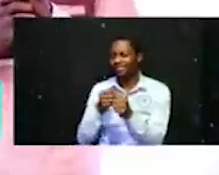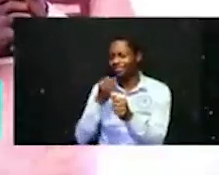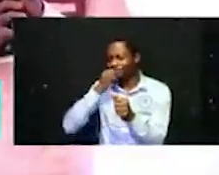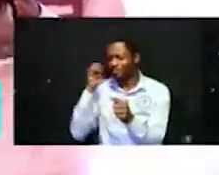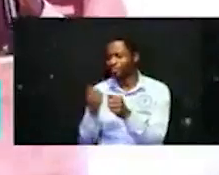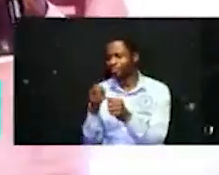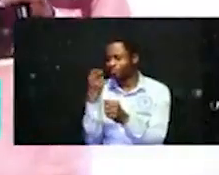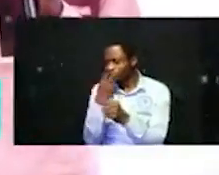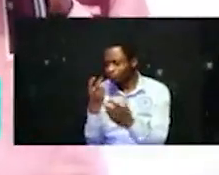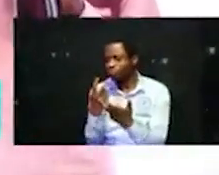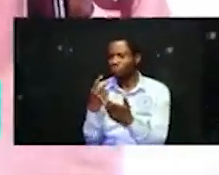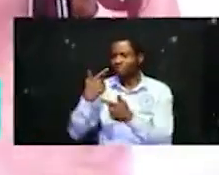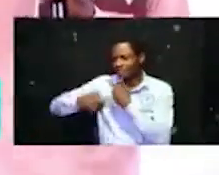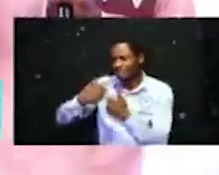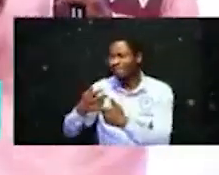spoken with our lips,